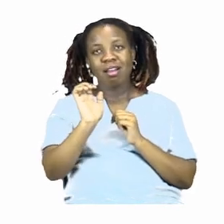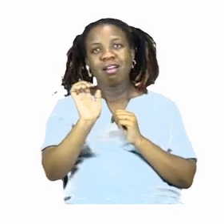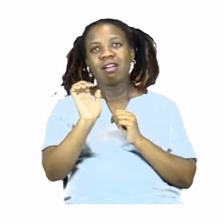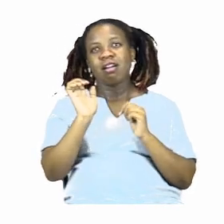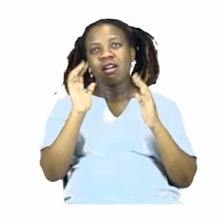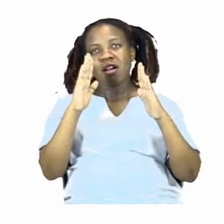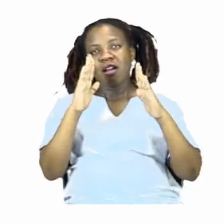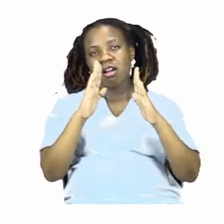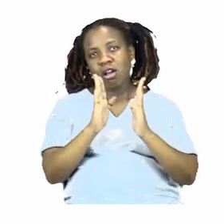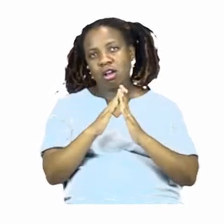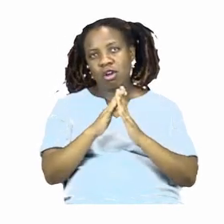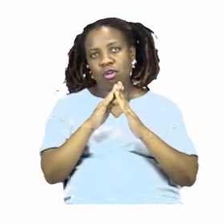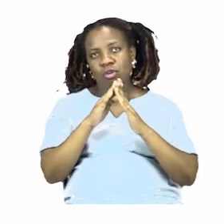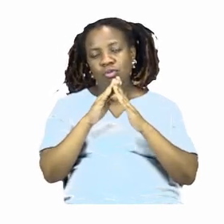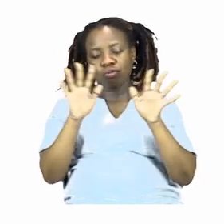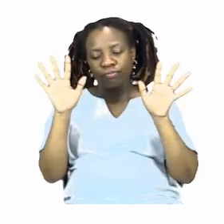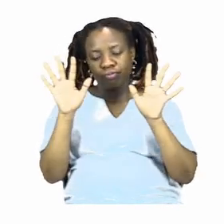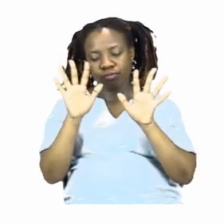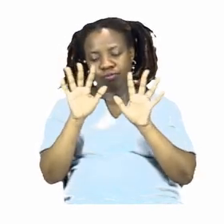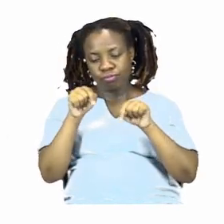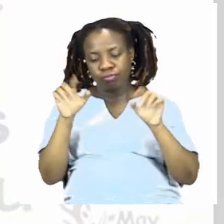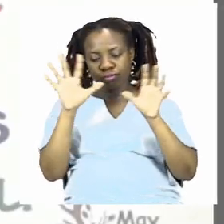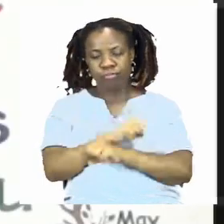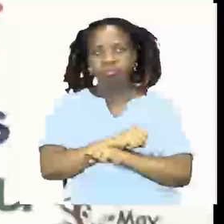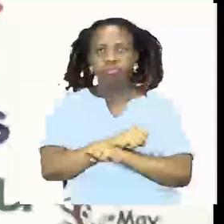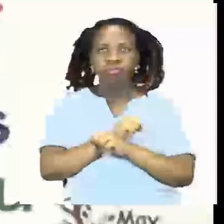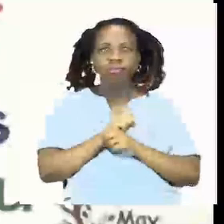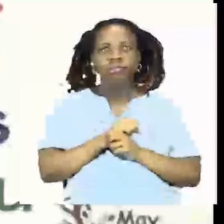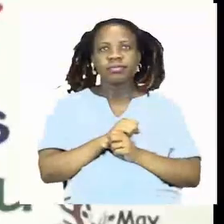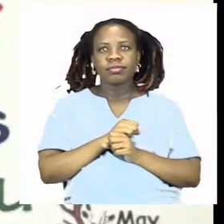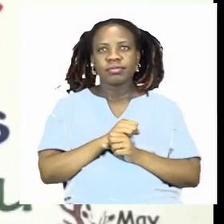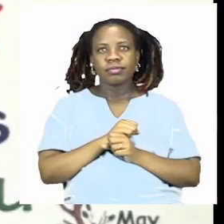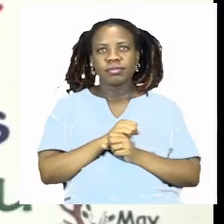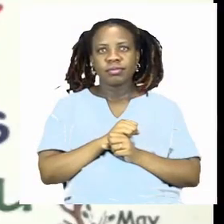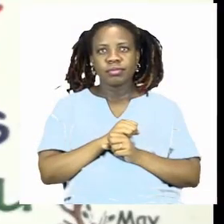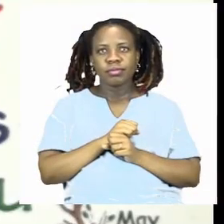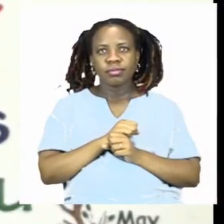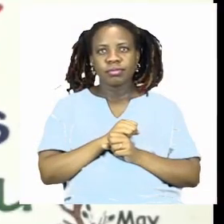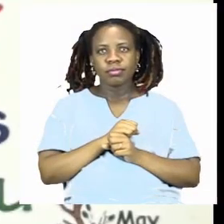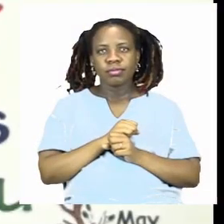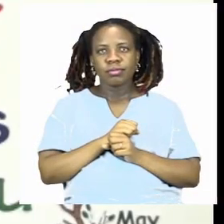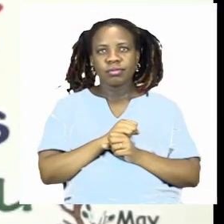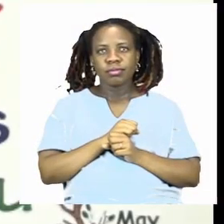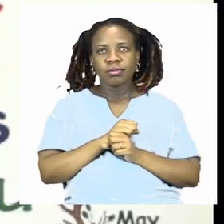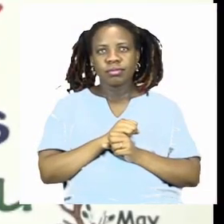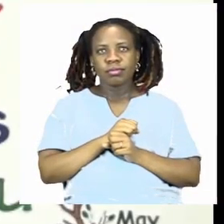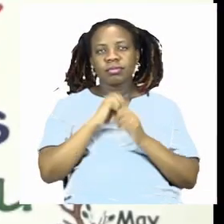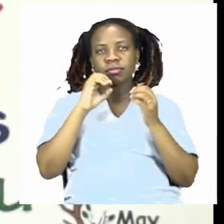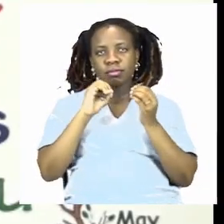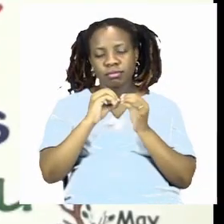number 2. Now number 2 I wrote on the board for you again, and here you will see we have filled in the blank